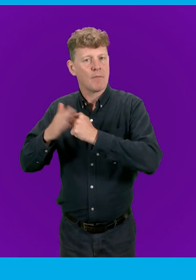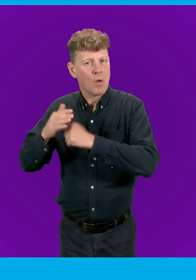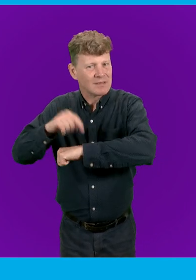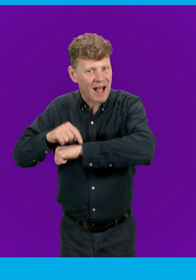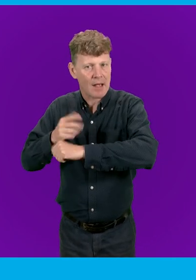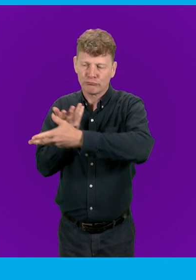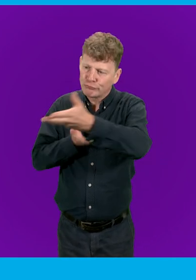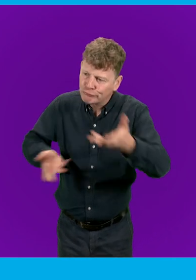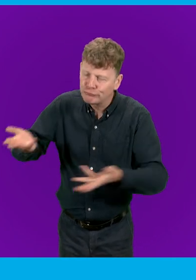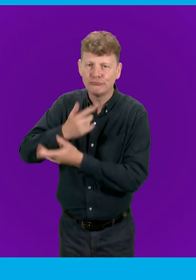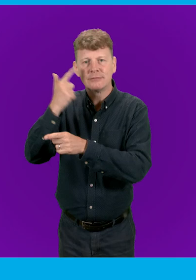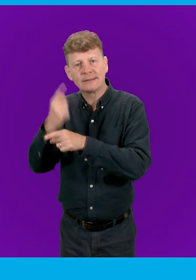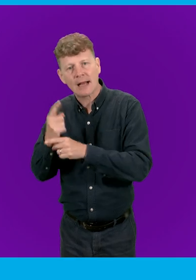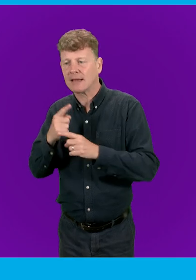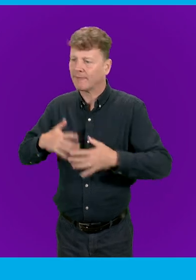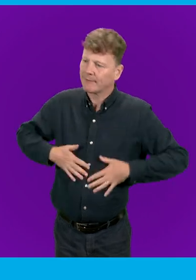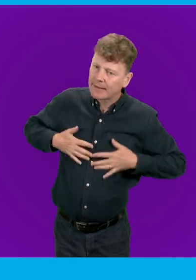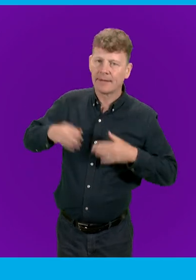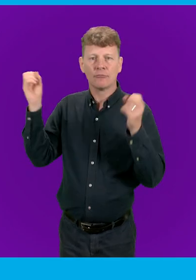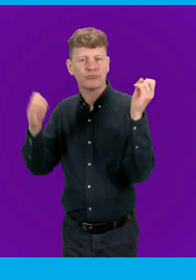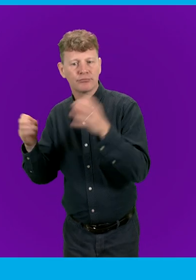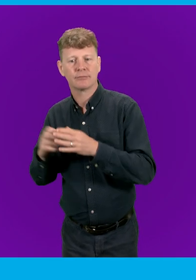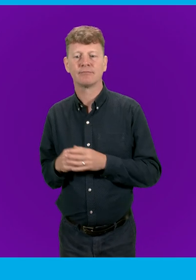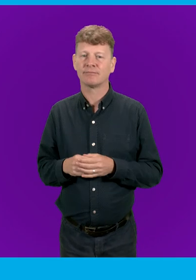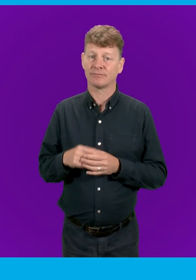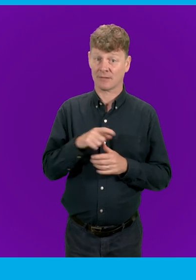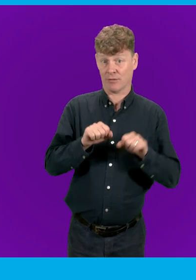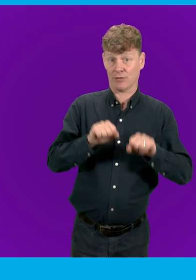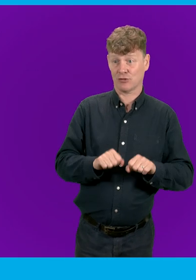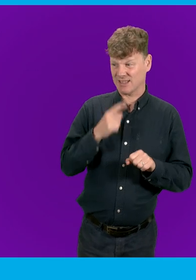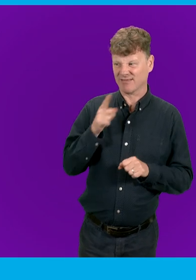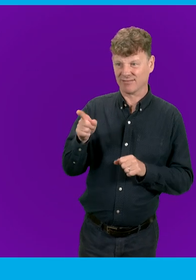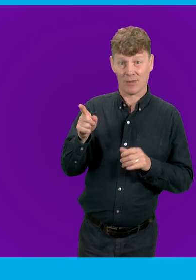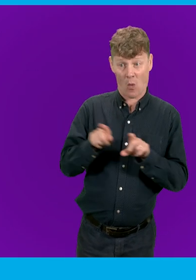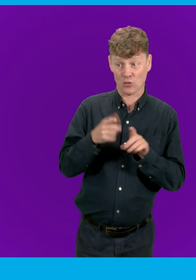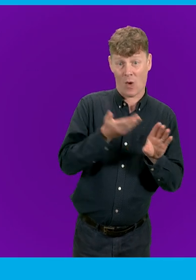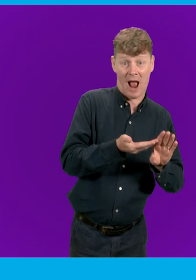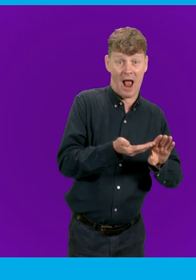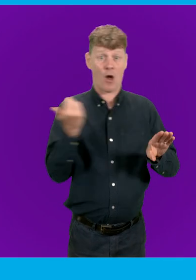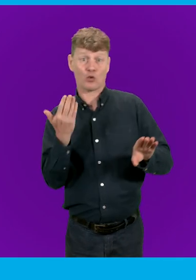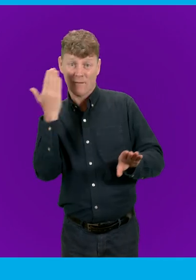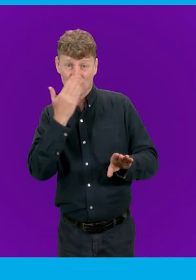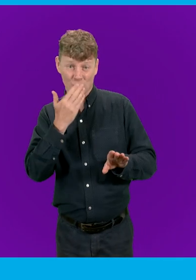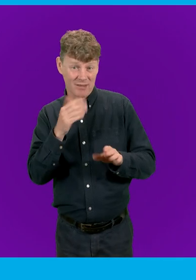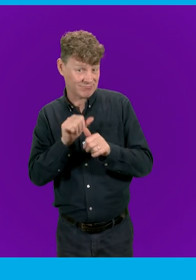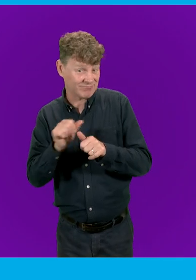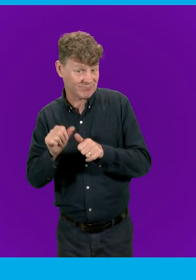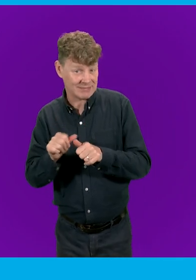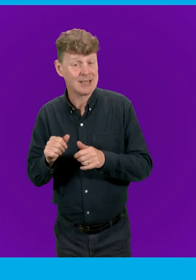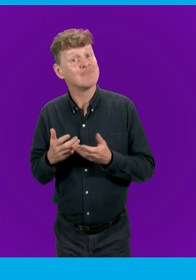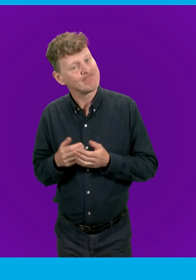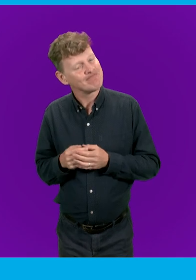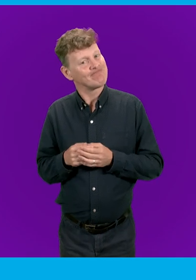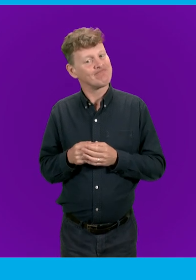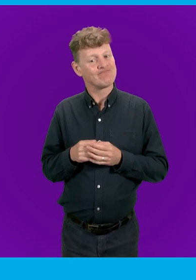about different topics, so it was really good. And being removed from the school setting in order to do so. Well, potentially we could have field